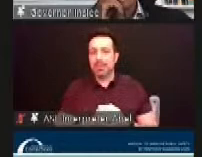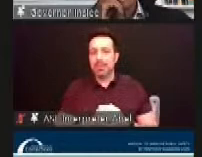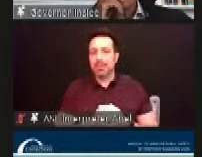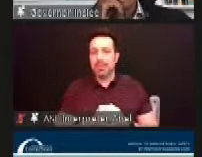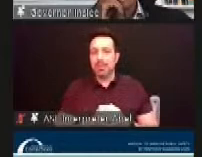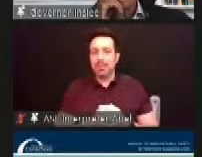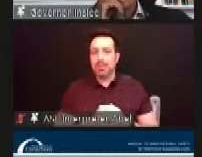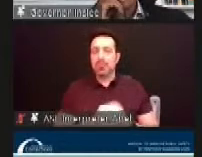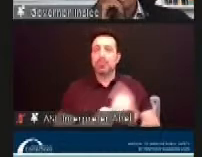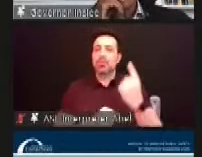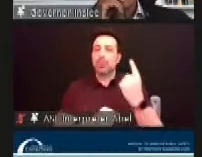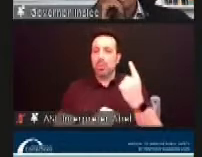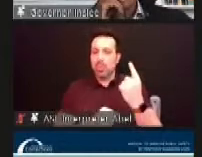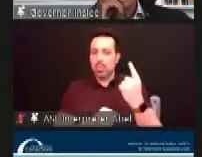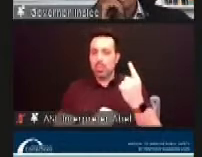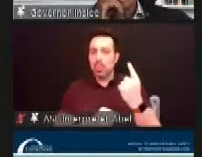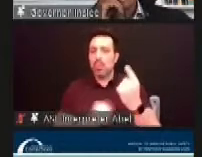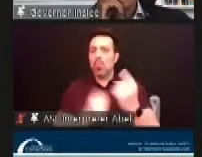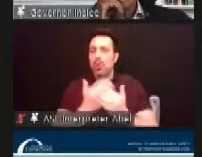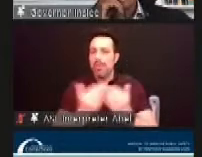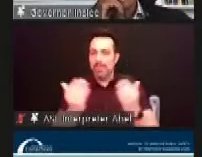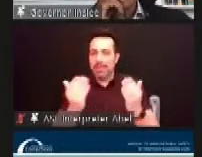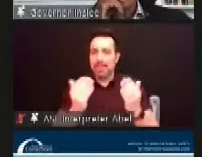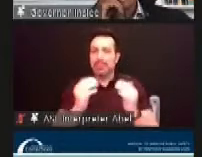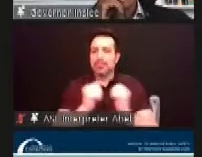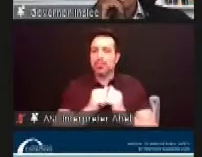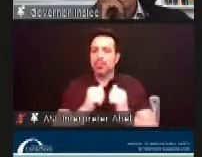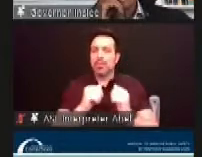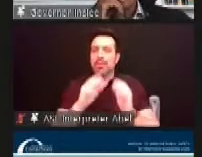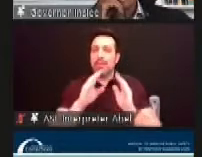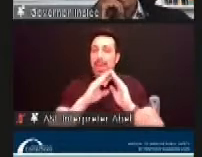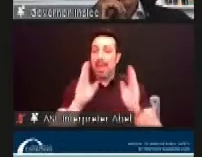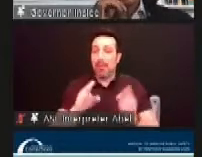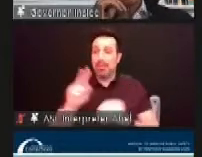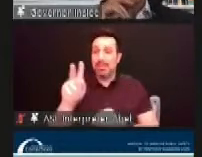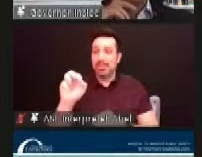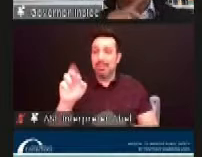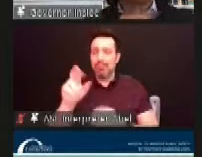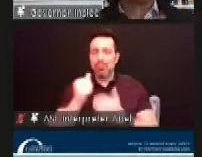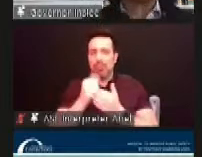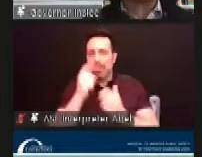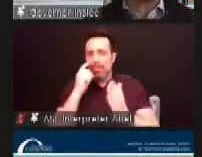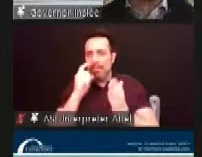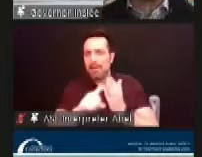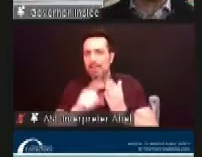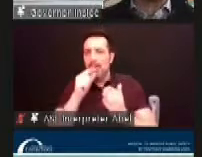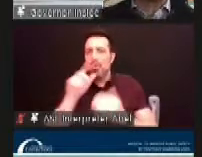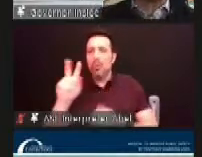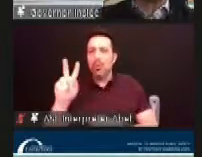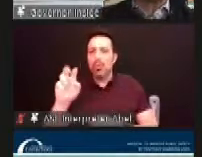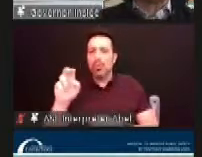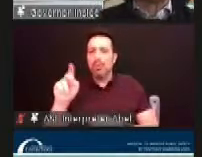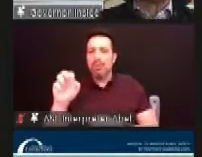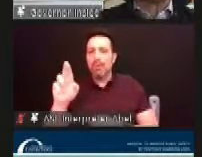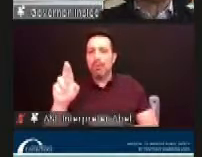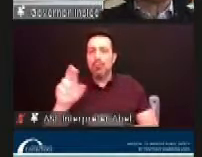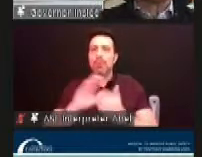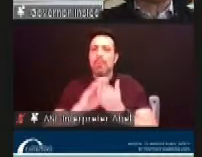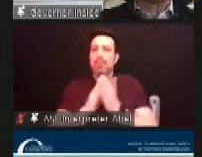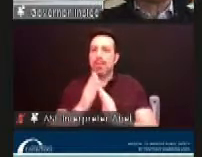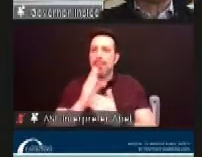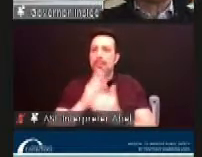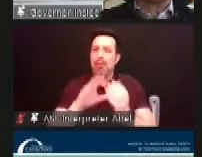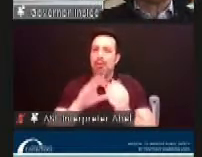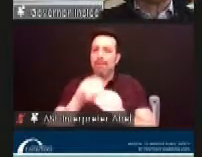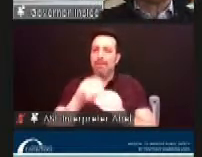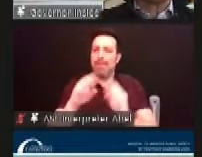You know, one of the things with the housing voucher that we help identify the vendors and to become a part of the housing directory.